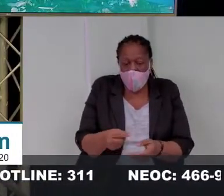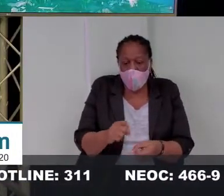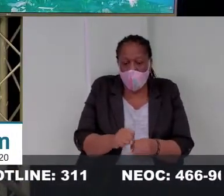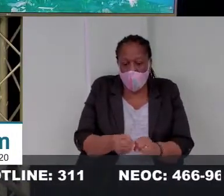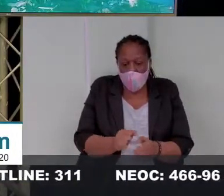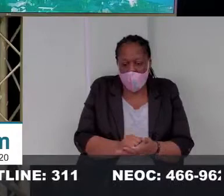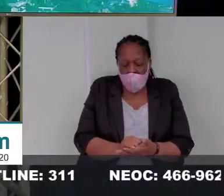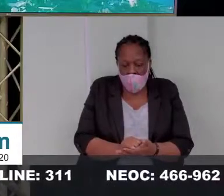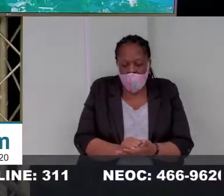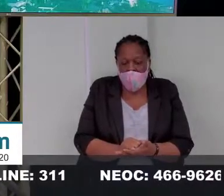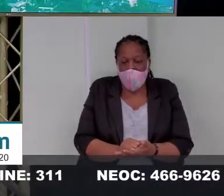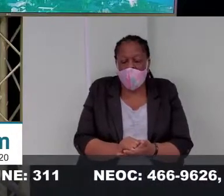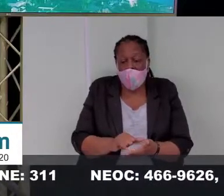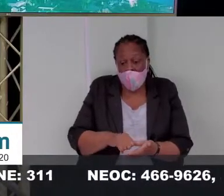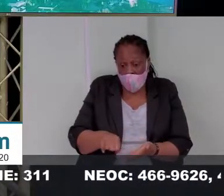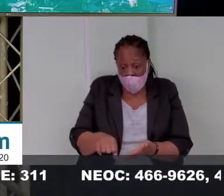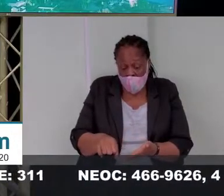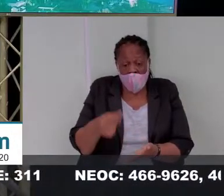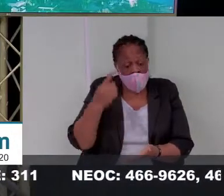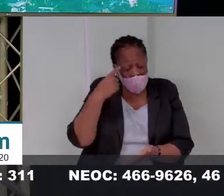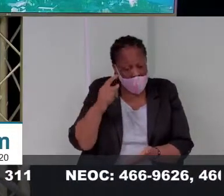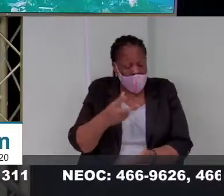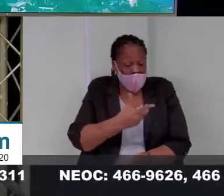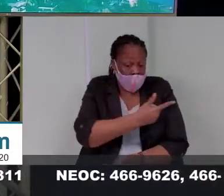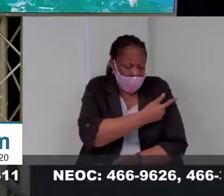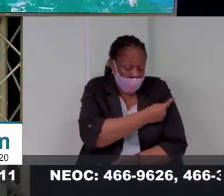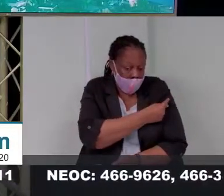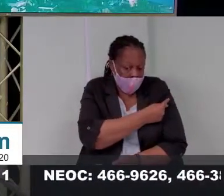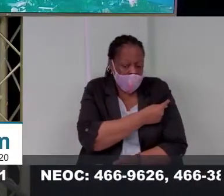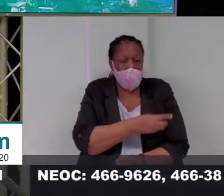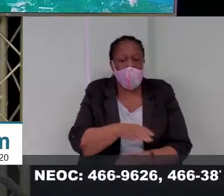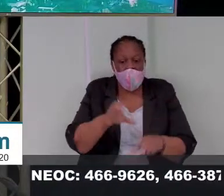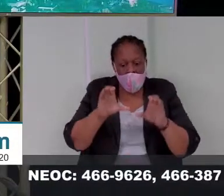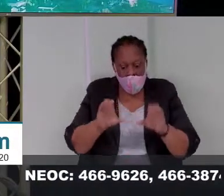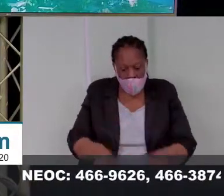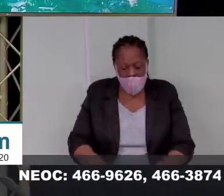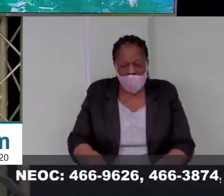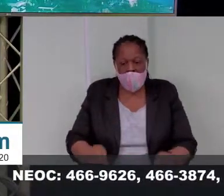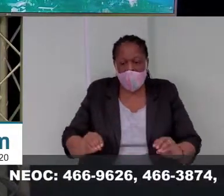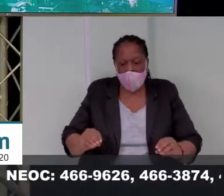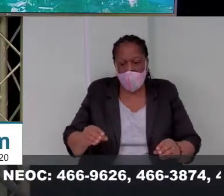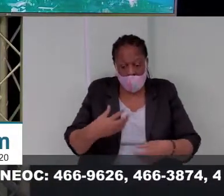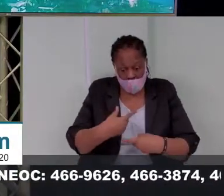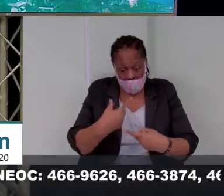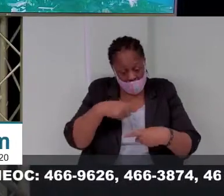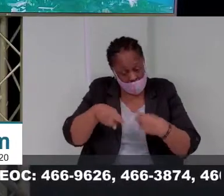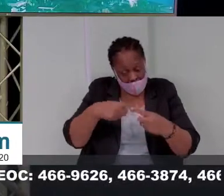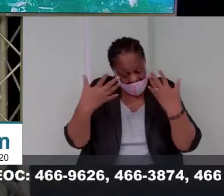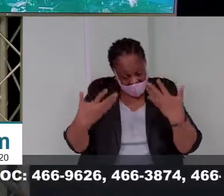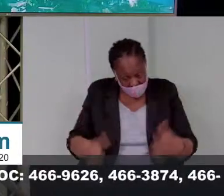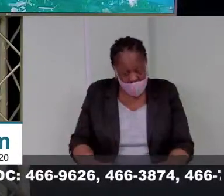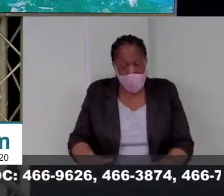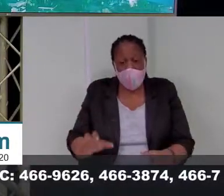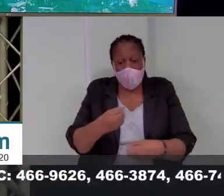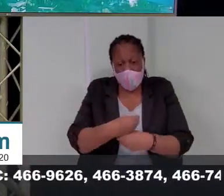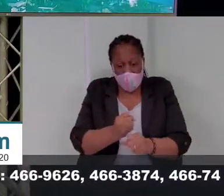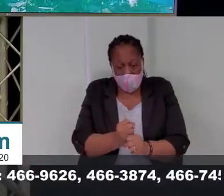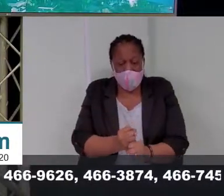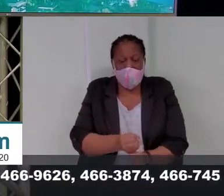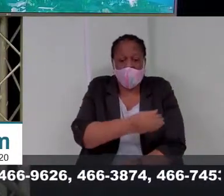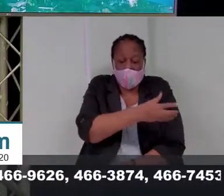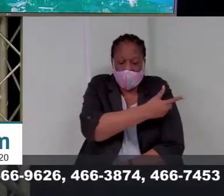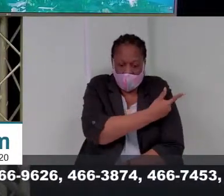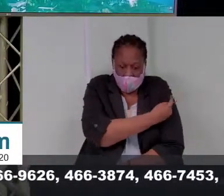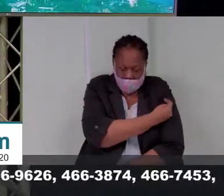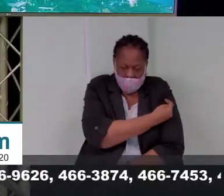vaccine available to every single nation across the globe. And there is a formula that they